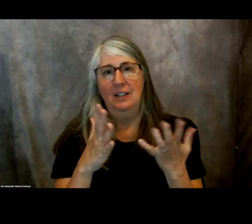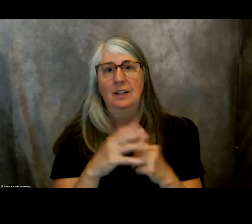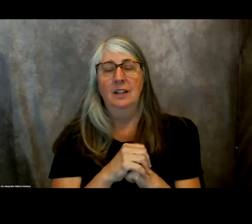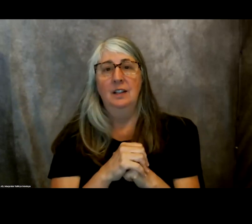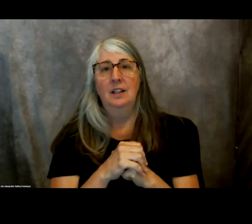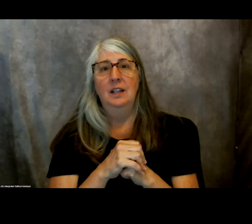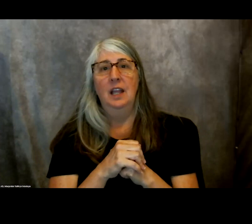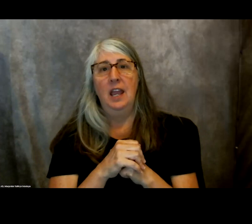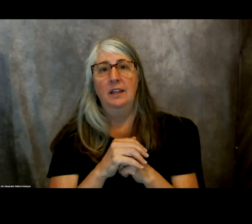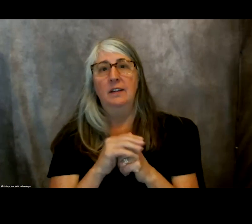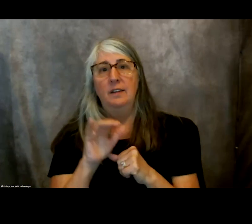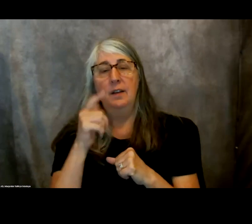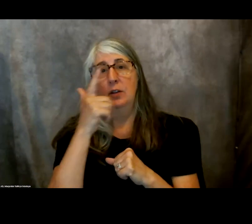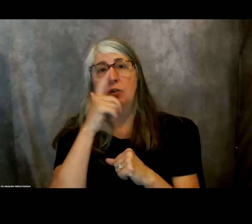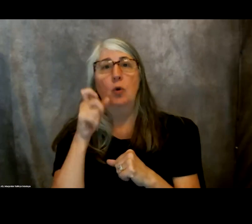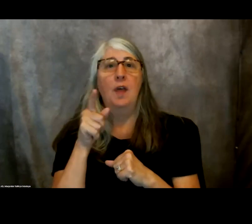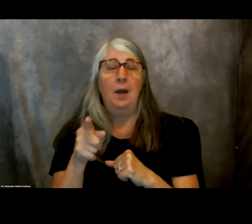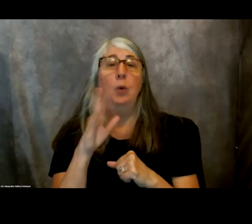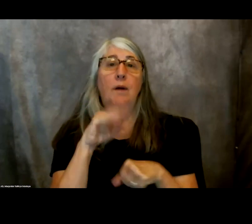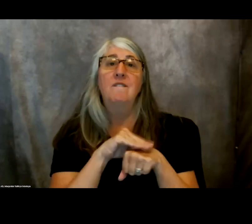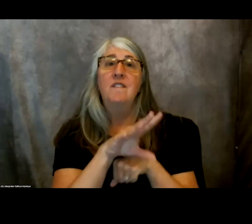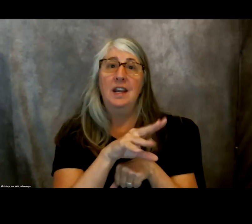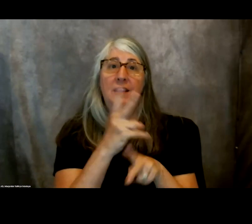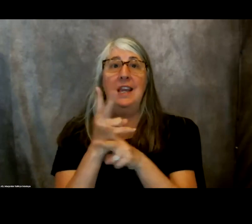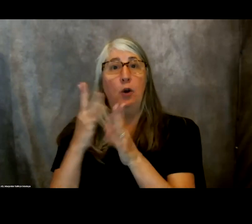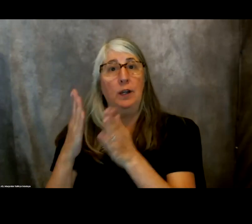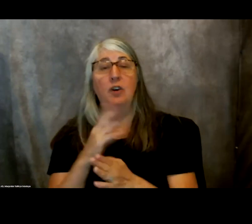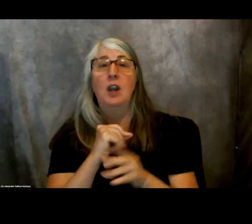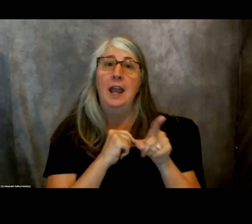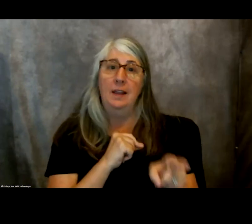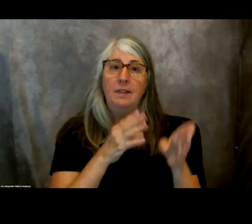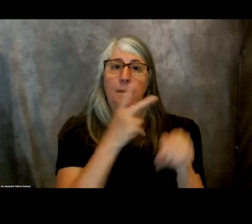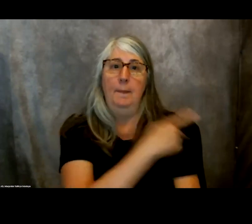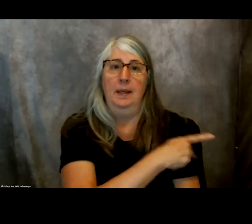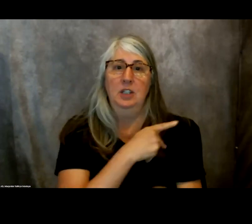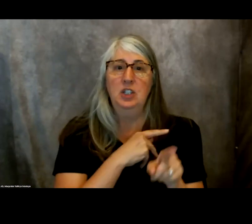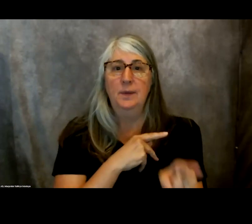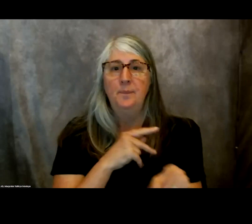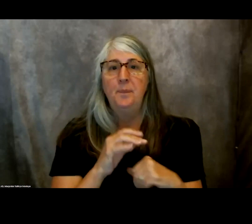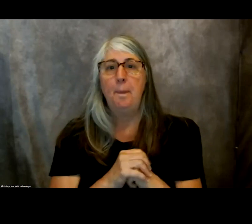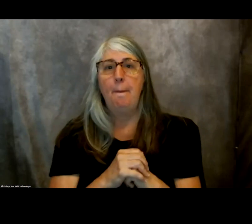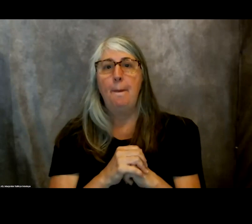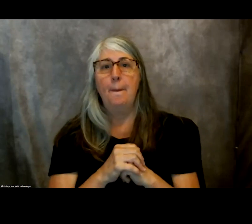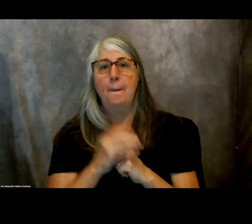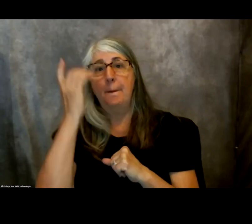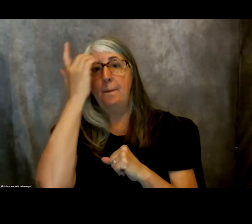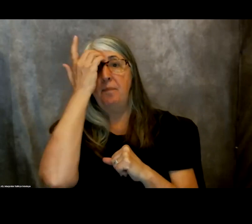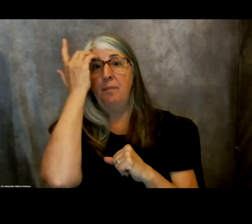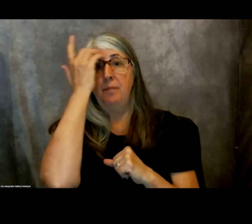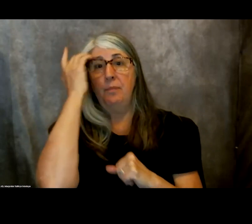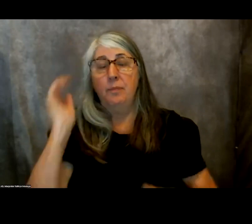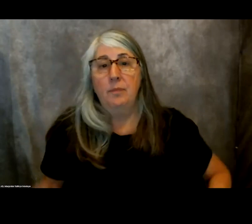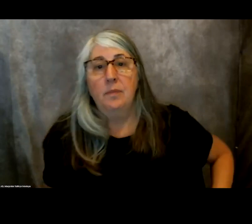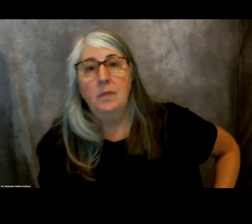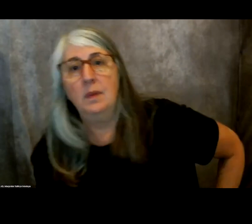both care and caregivers. Failure in our own language to distinguish essential core mental health